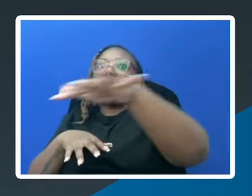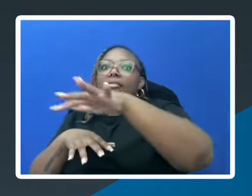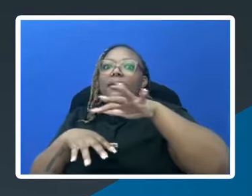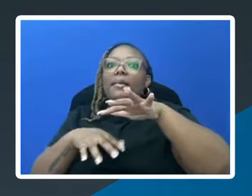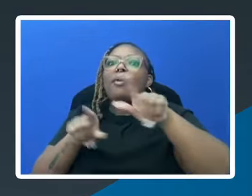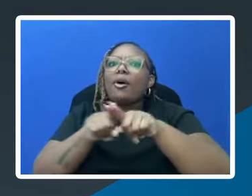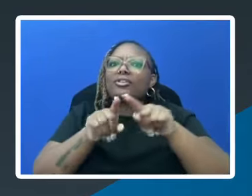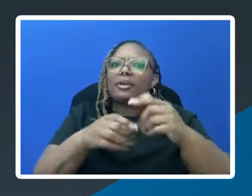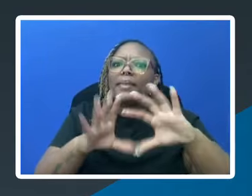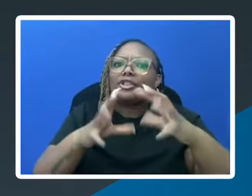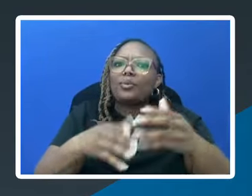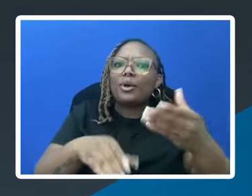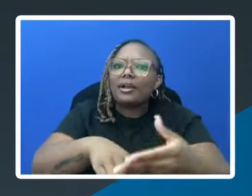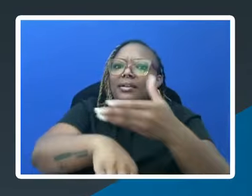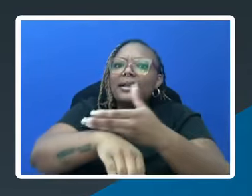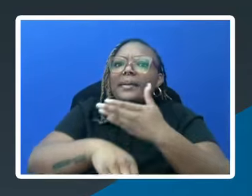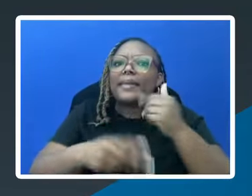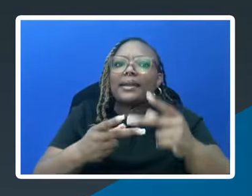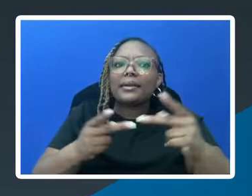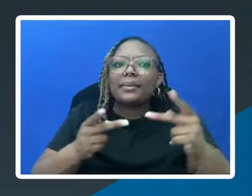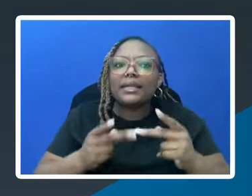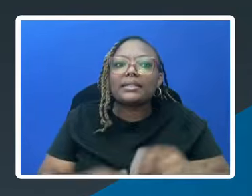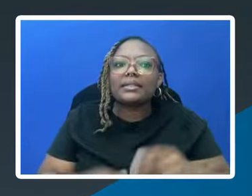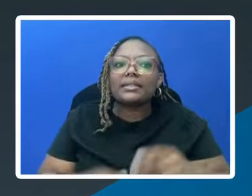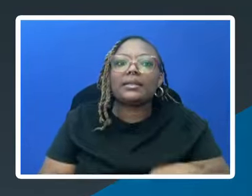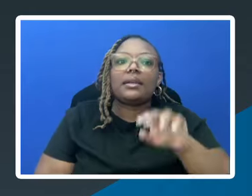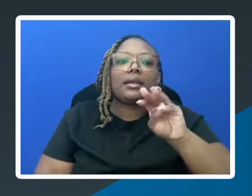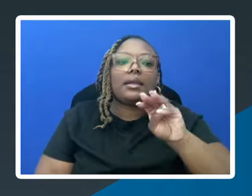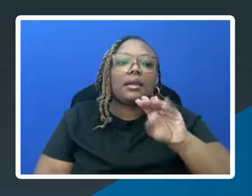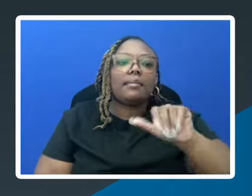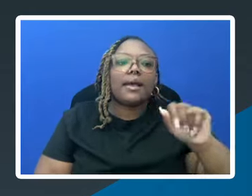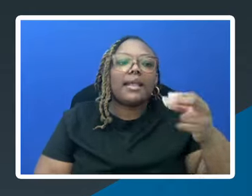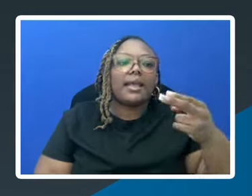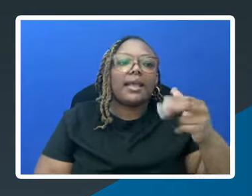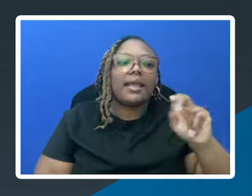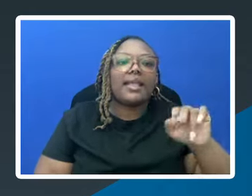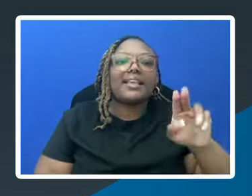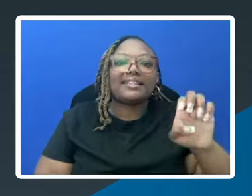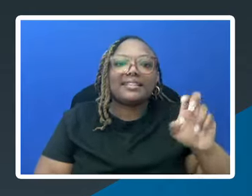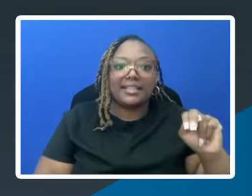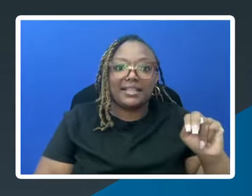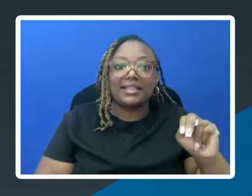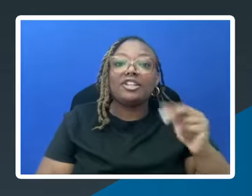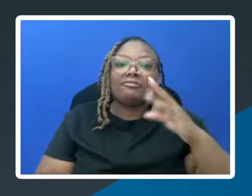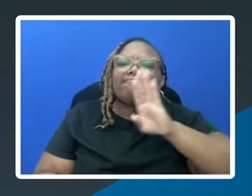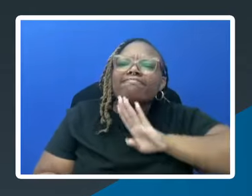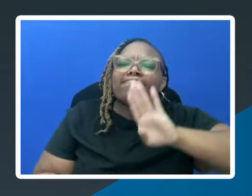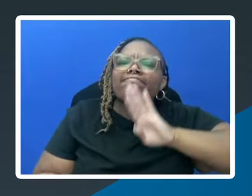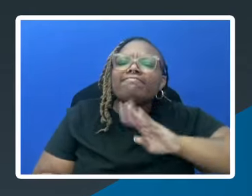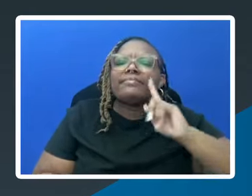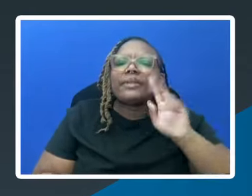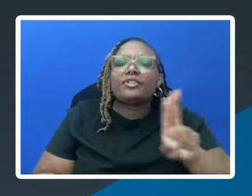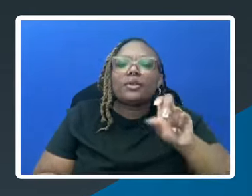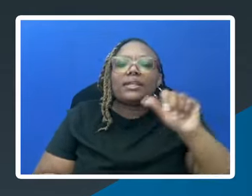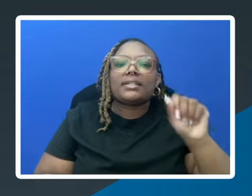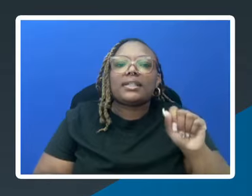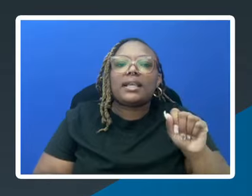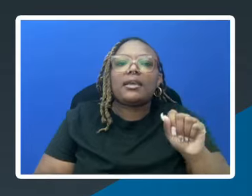Hansen. Maya Hansen was frustrated because in the United States, we have a juice shop called Jamba